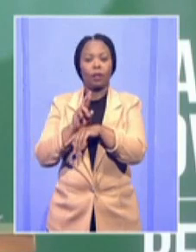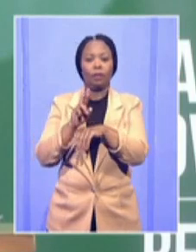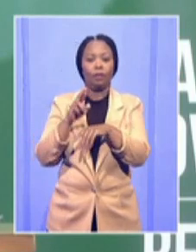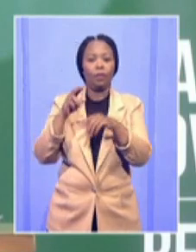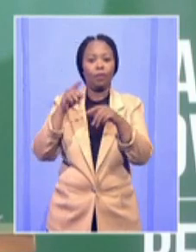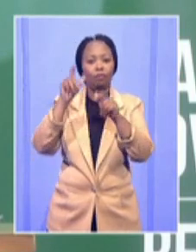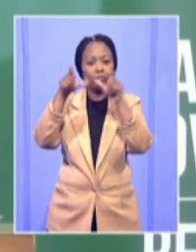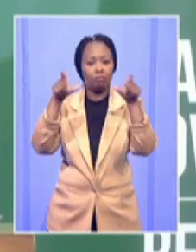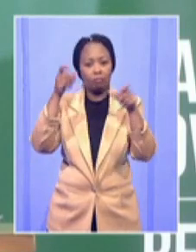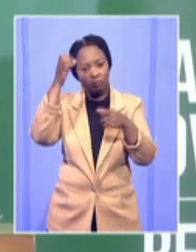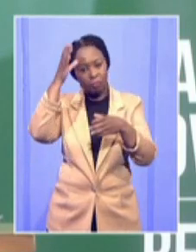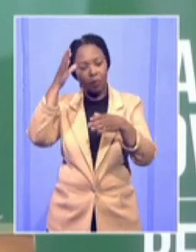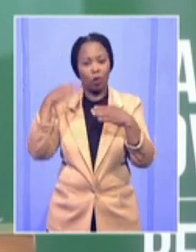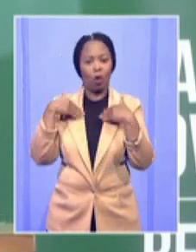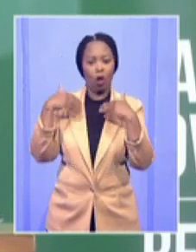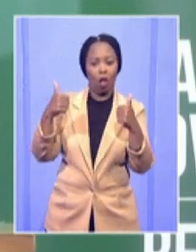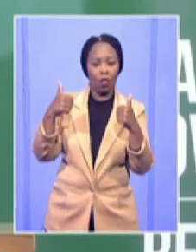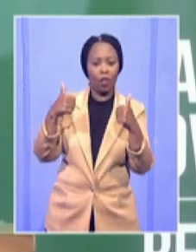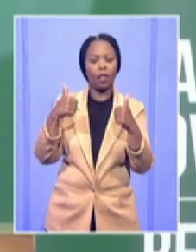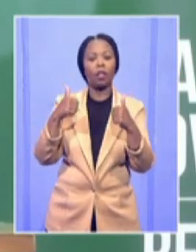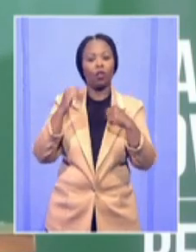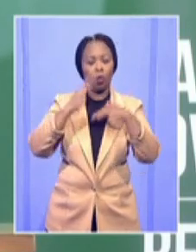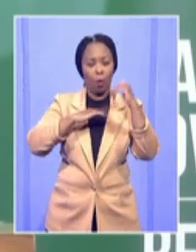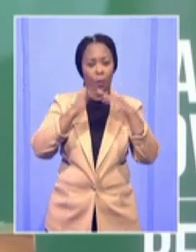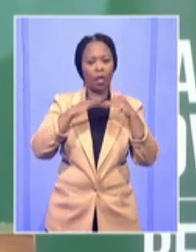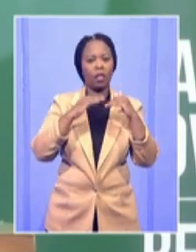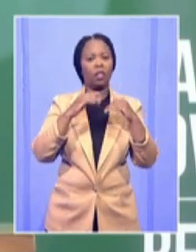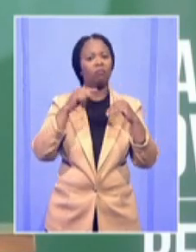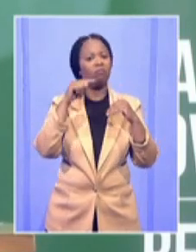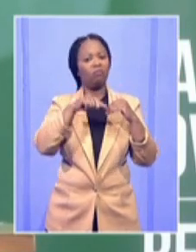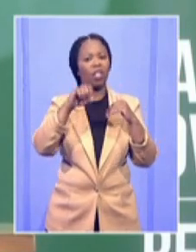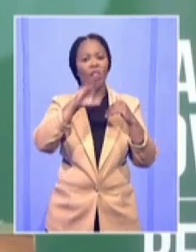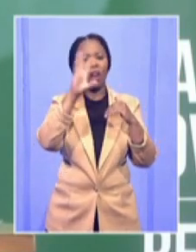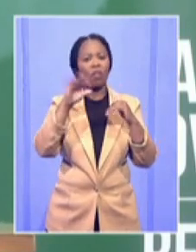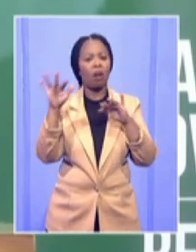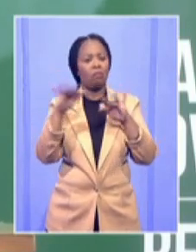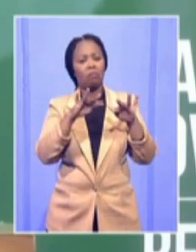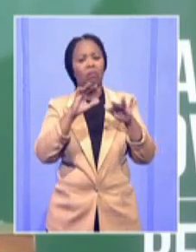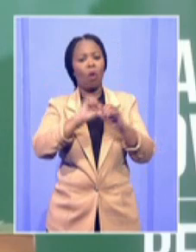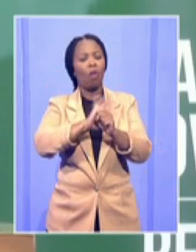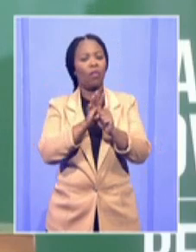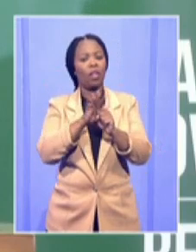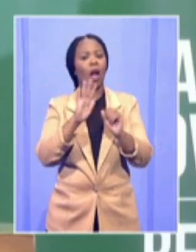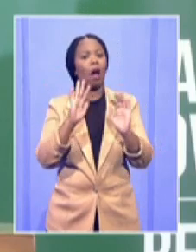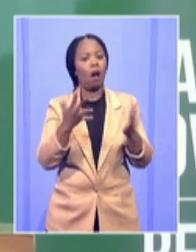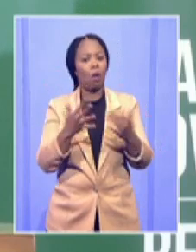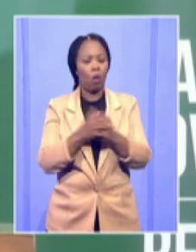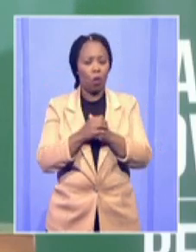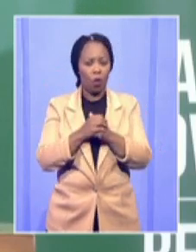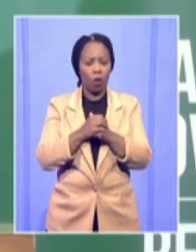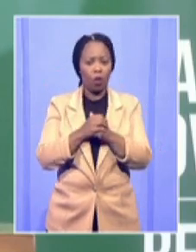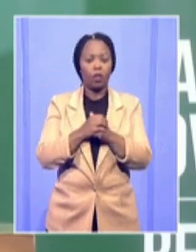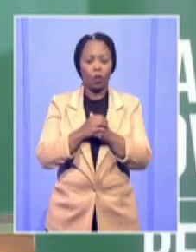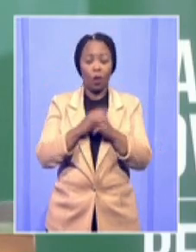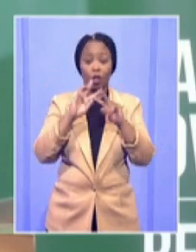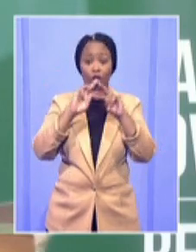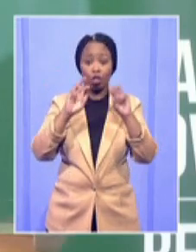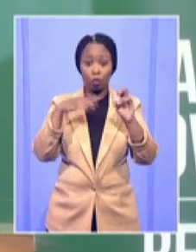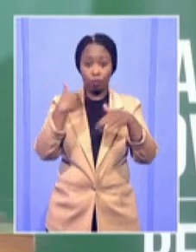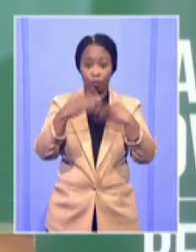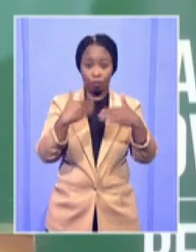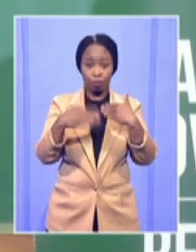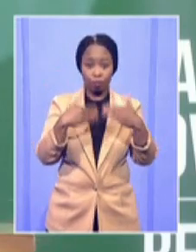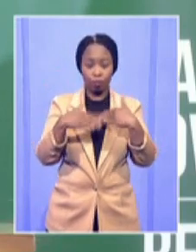South African narrative on the COVID-19. As the research and analysis proceeded, various